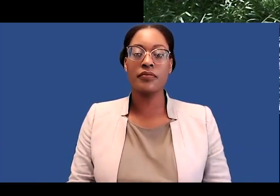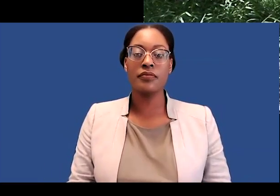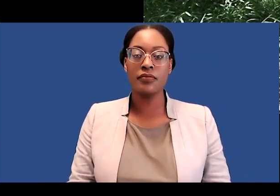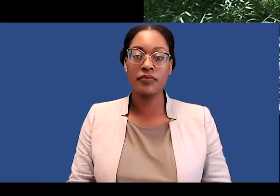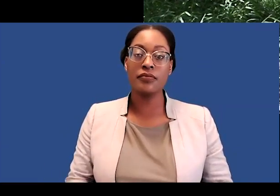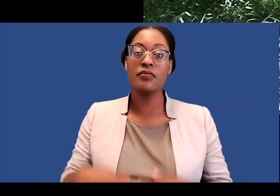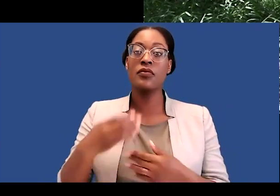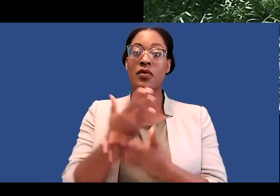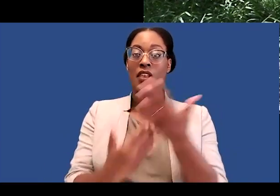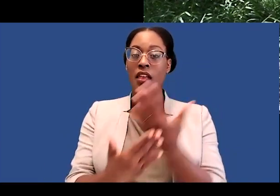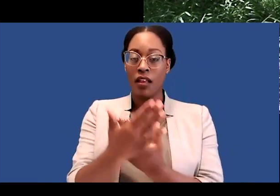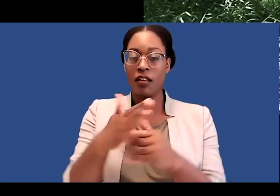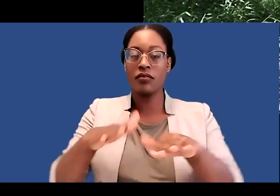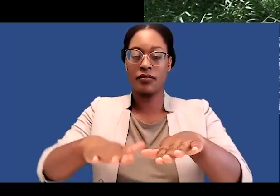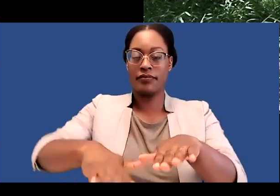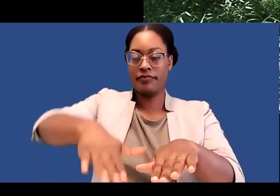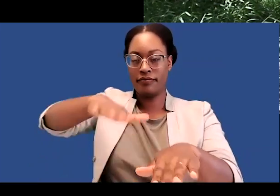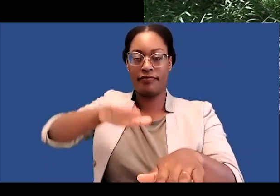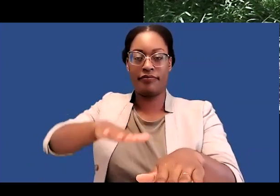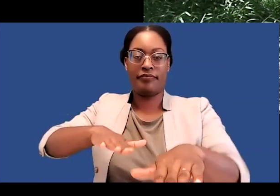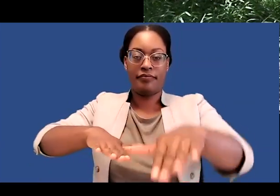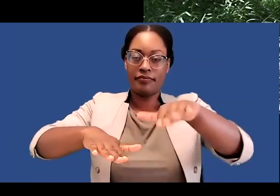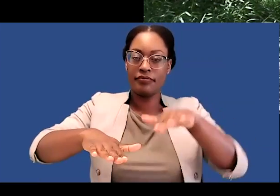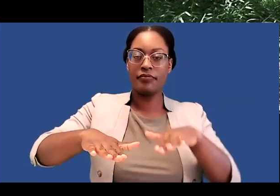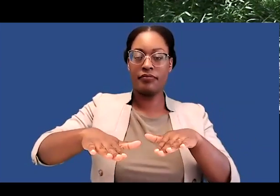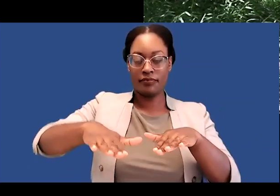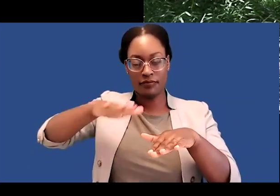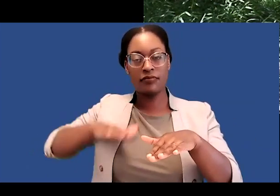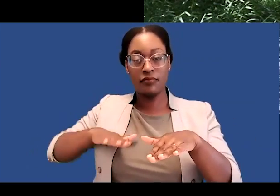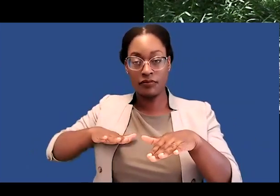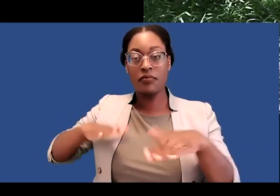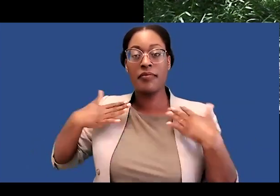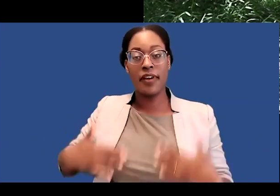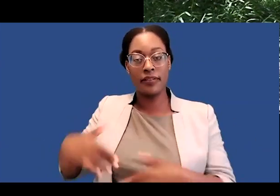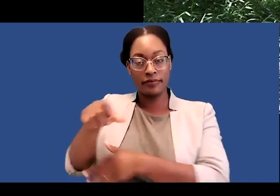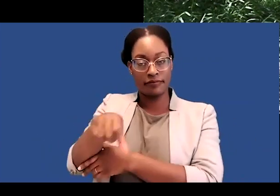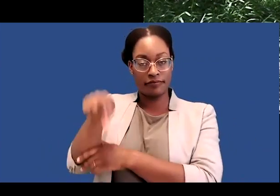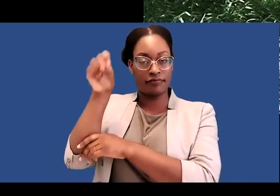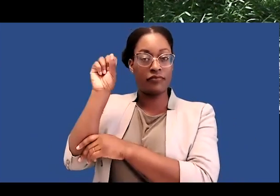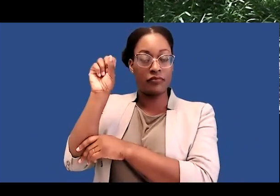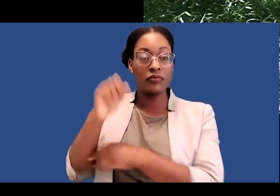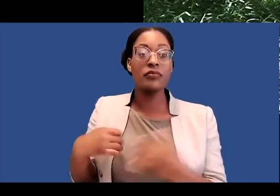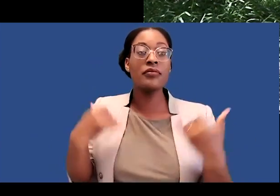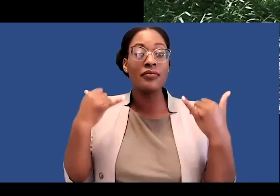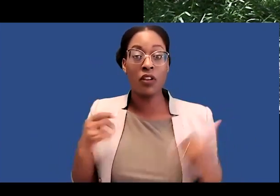Slowly walk the hands back. Roll it up. We're going to bring the left arm across the chest.